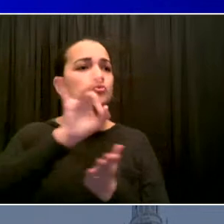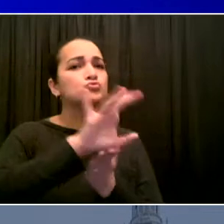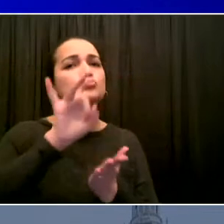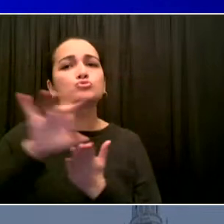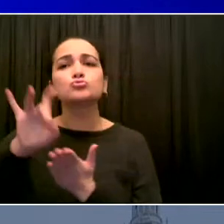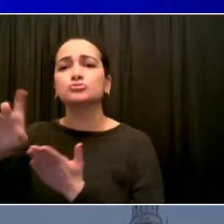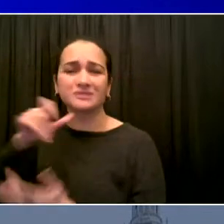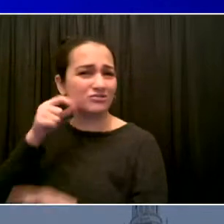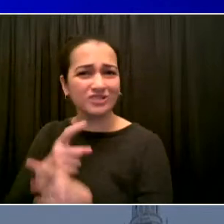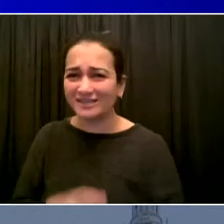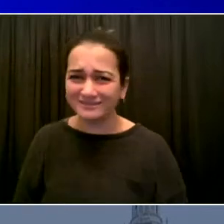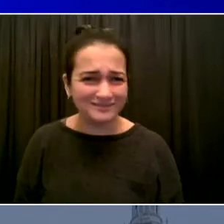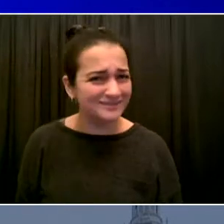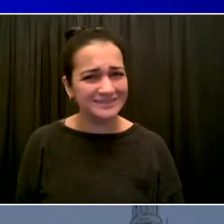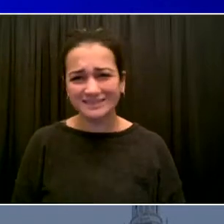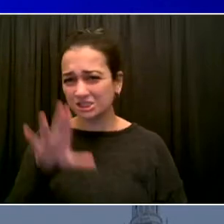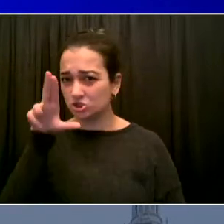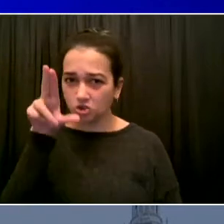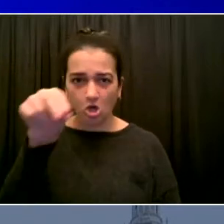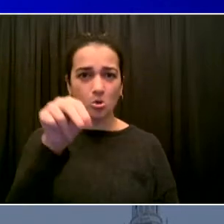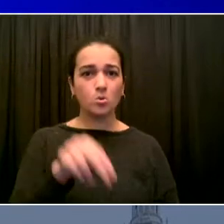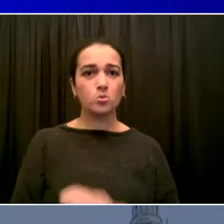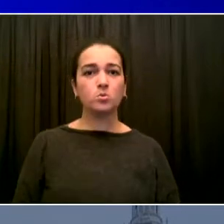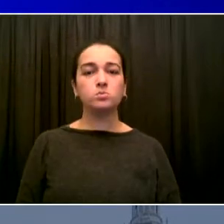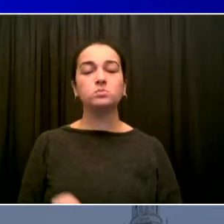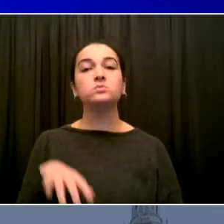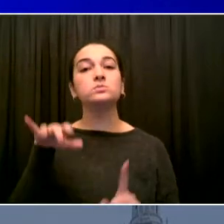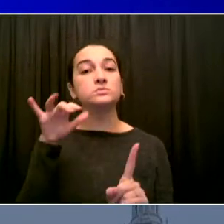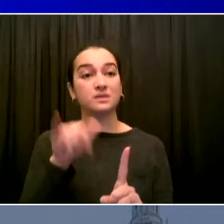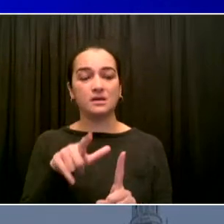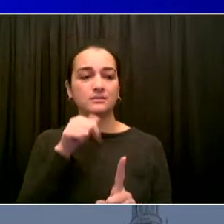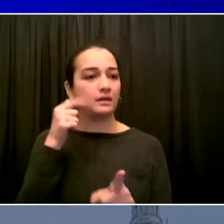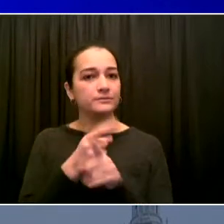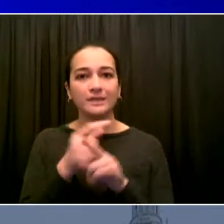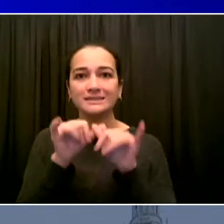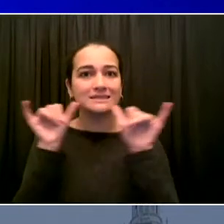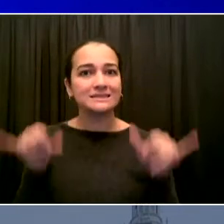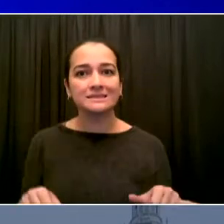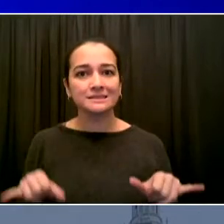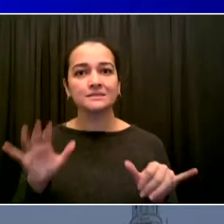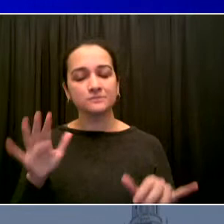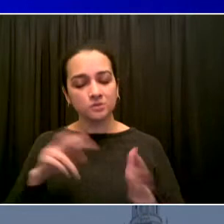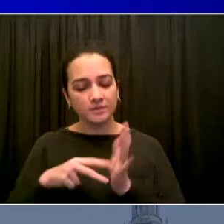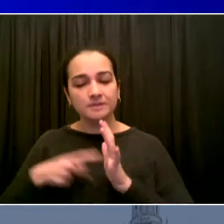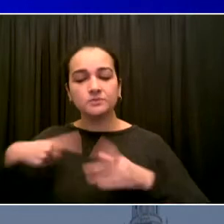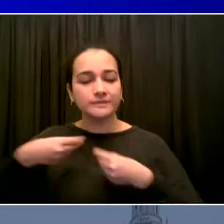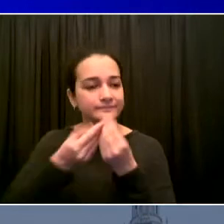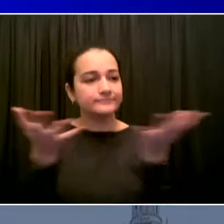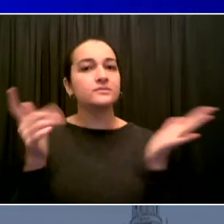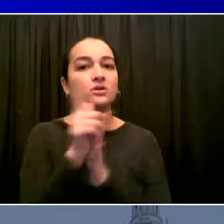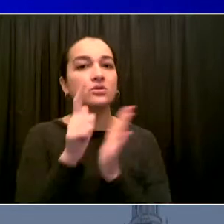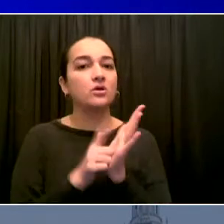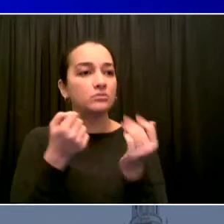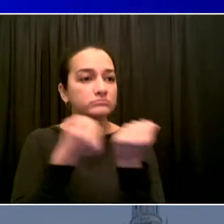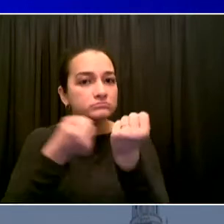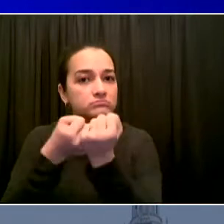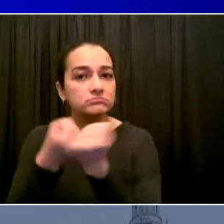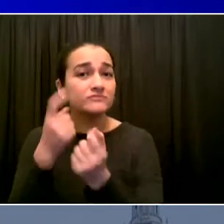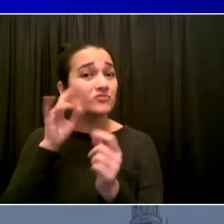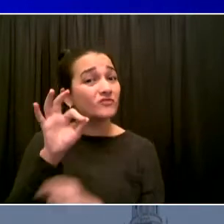Before the pandemic, we had reached 38% of tenants represented when they went to court. Now, as the program has grown and